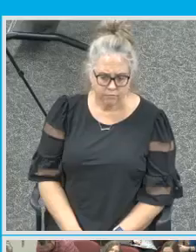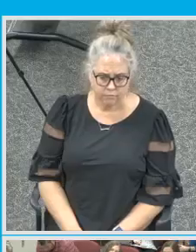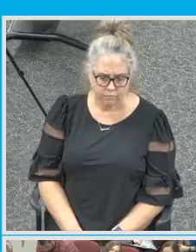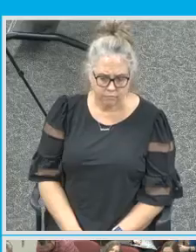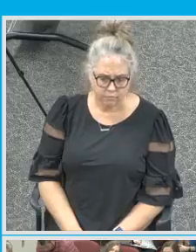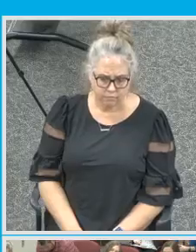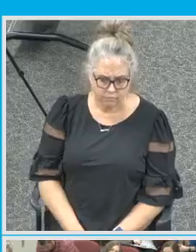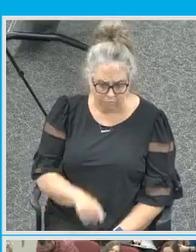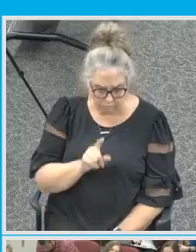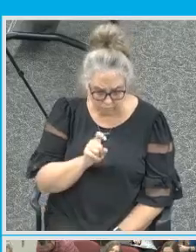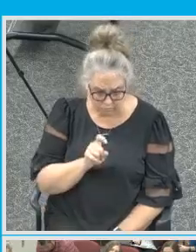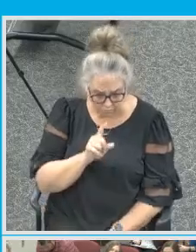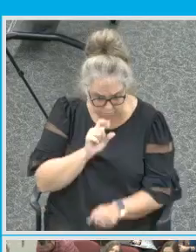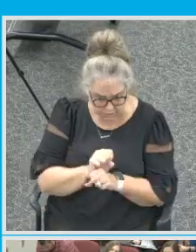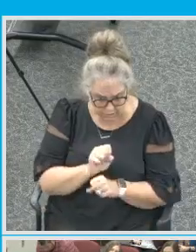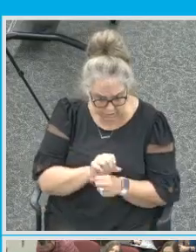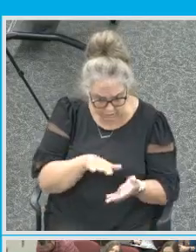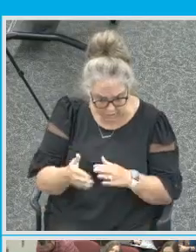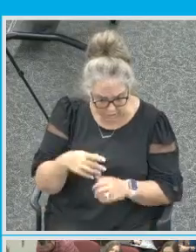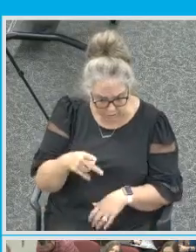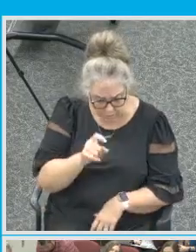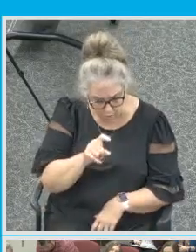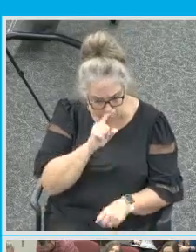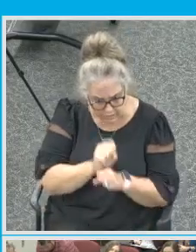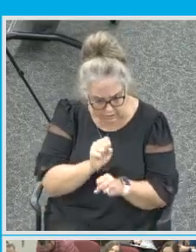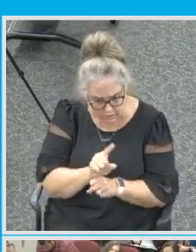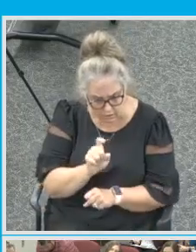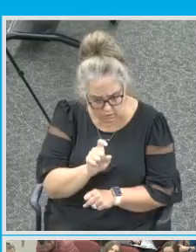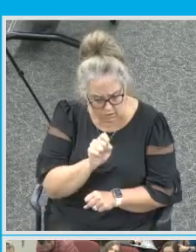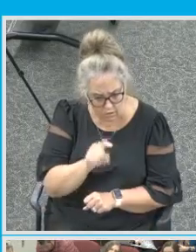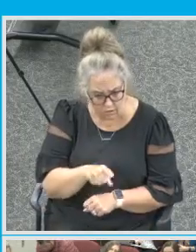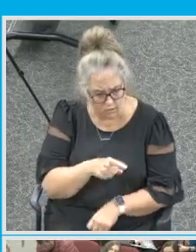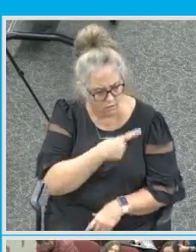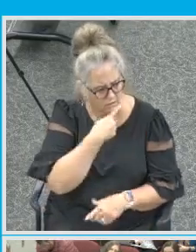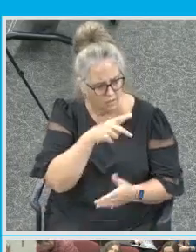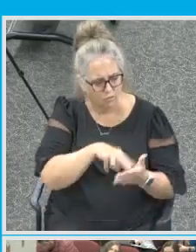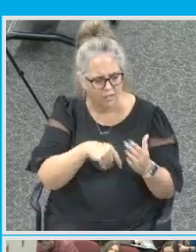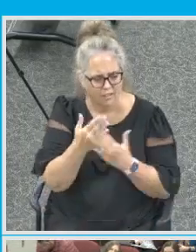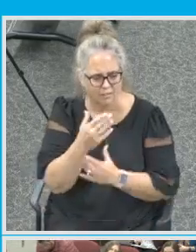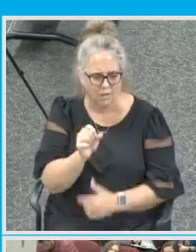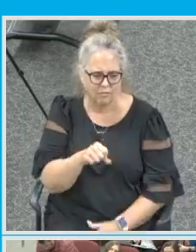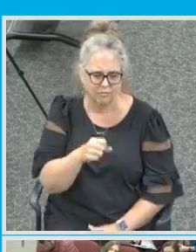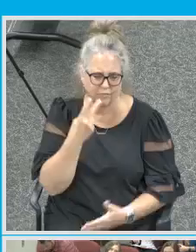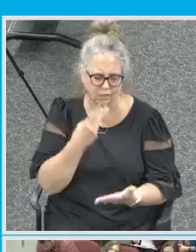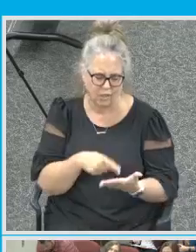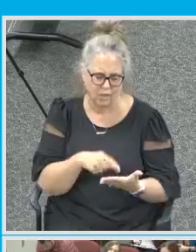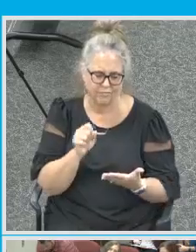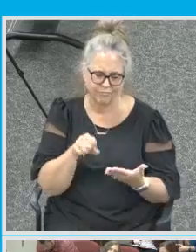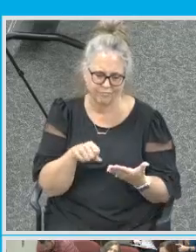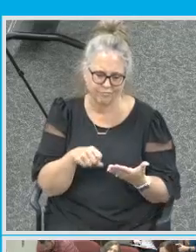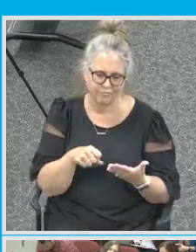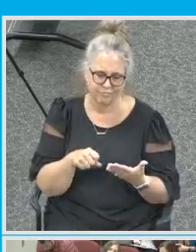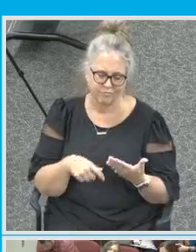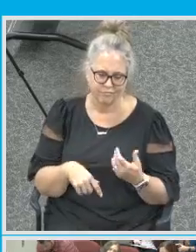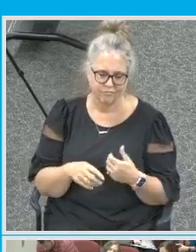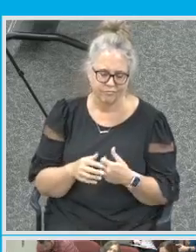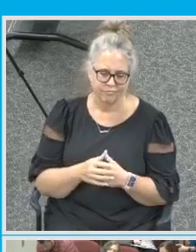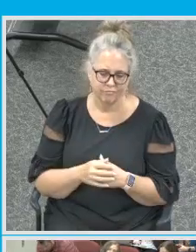Pueblo also. There is. Yeah. So, and you know, as Dr. Albanese had mentioned